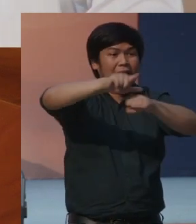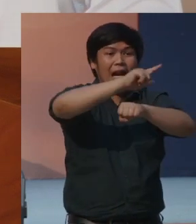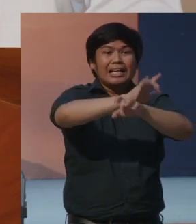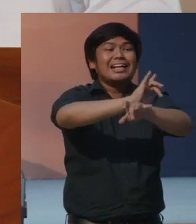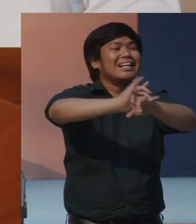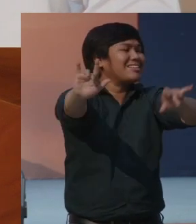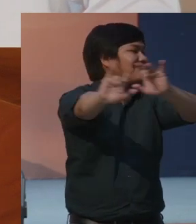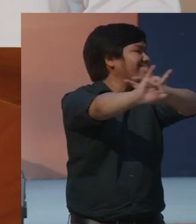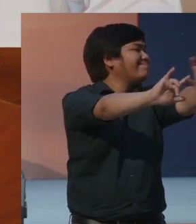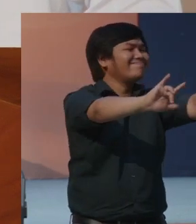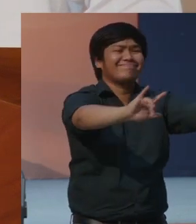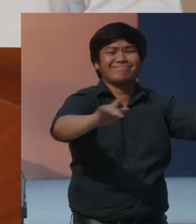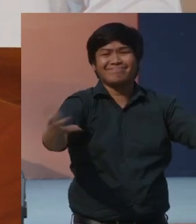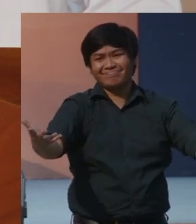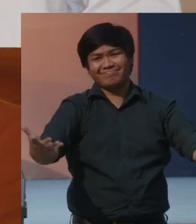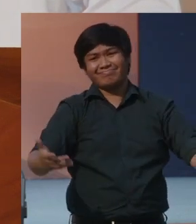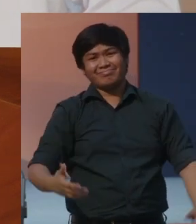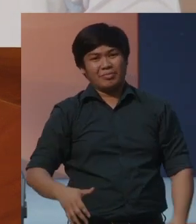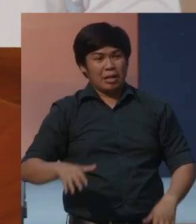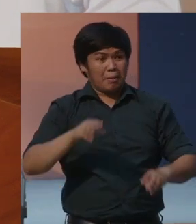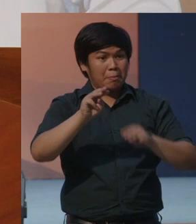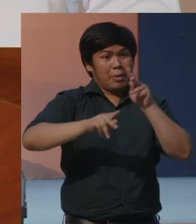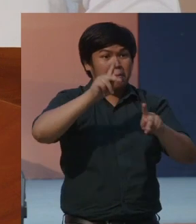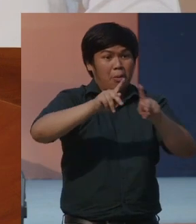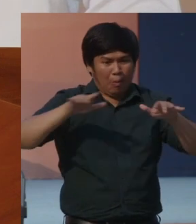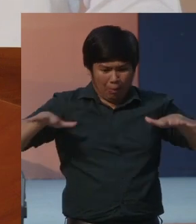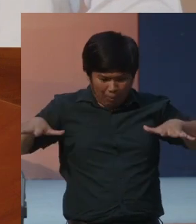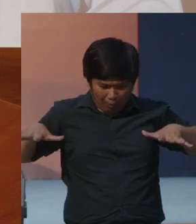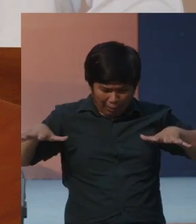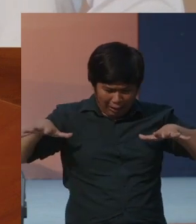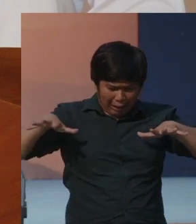over opposite Jericho." So sabi ng Panginoon,